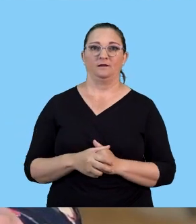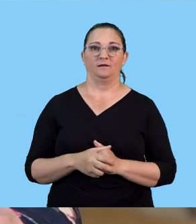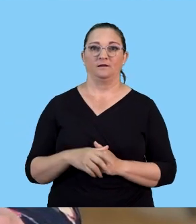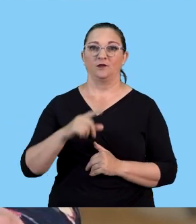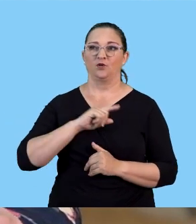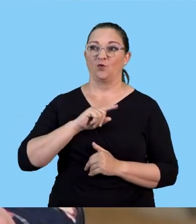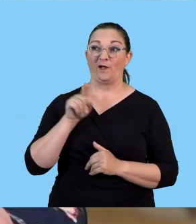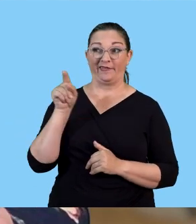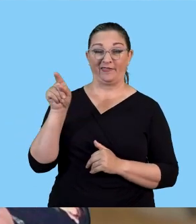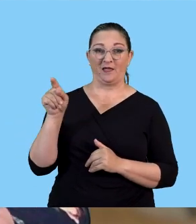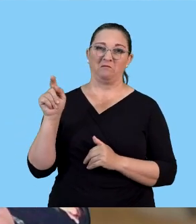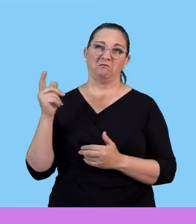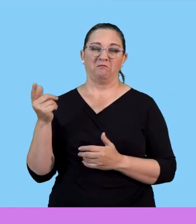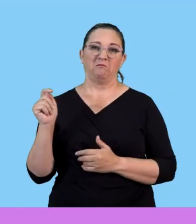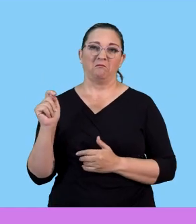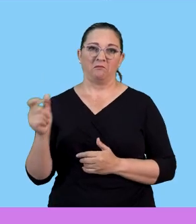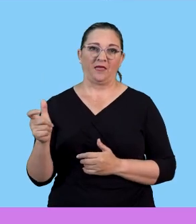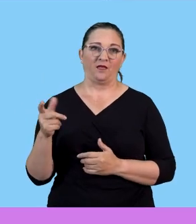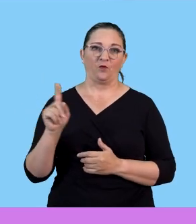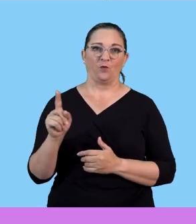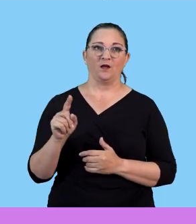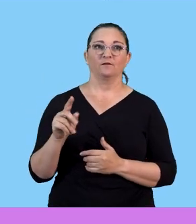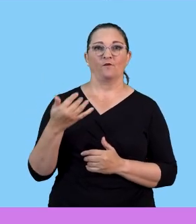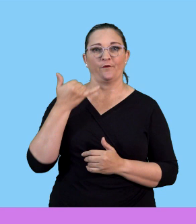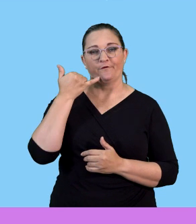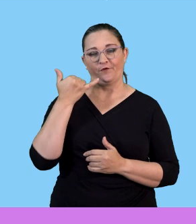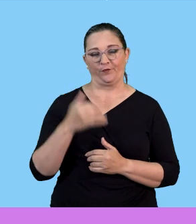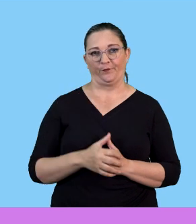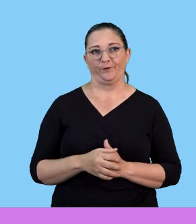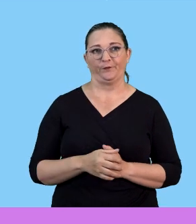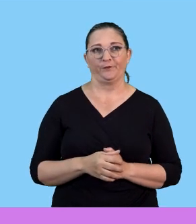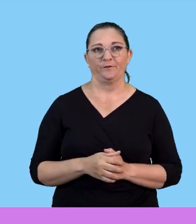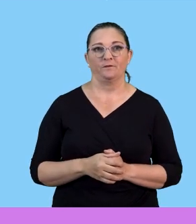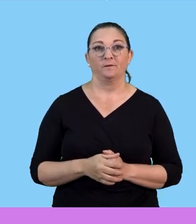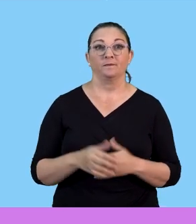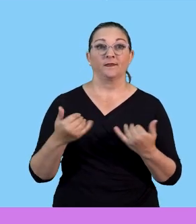account because it was a payment for Let's Chat Mobile.